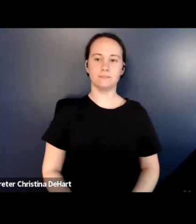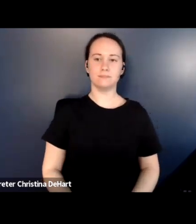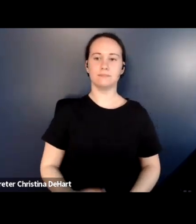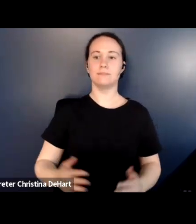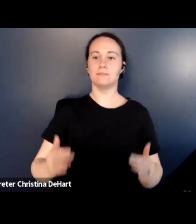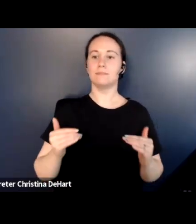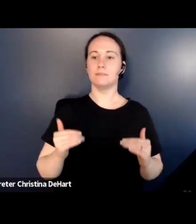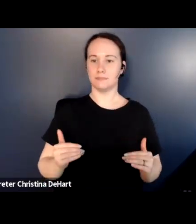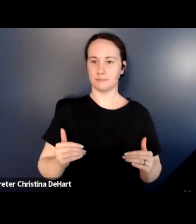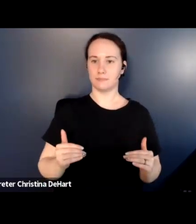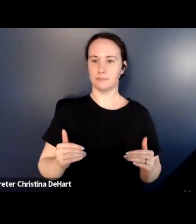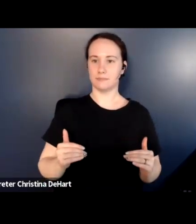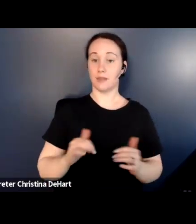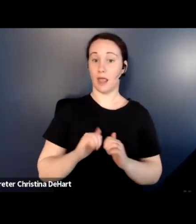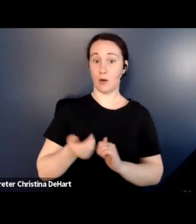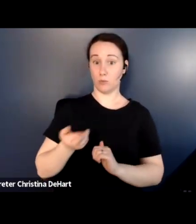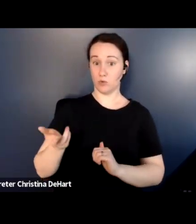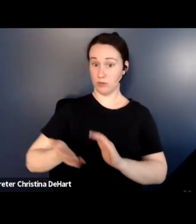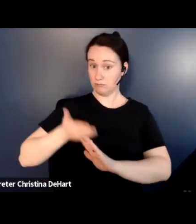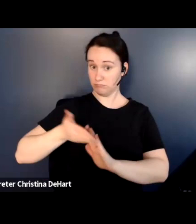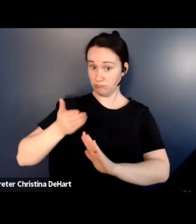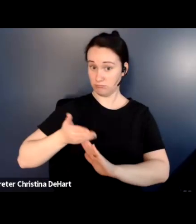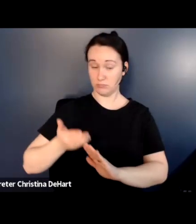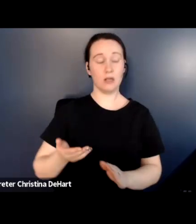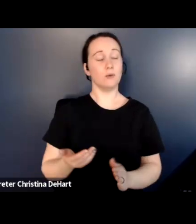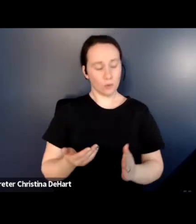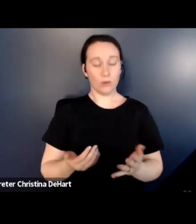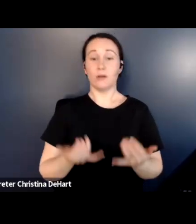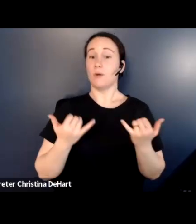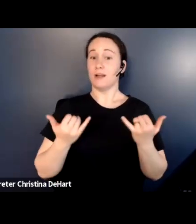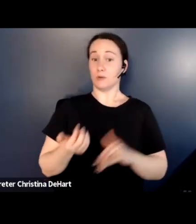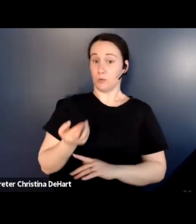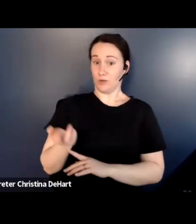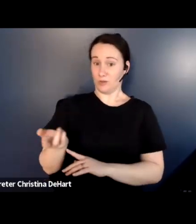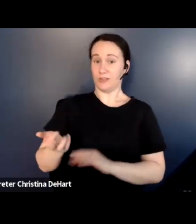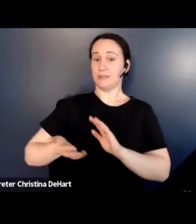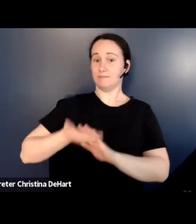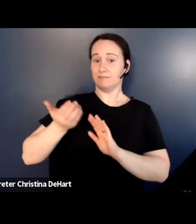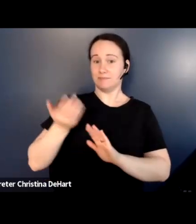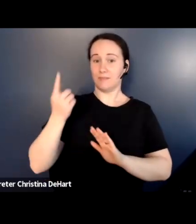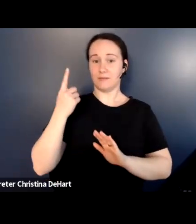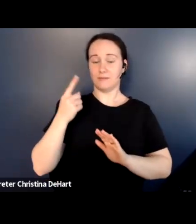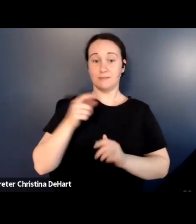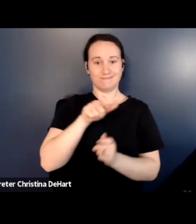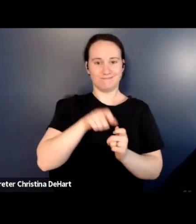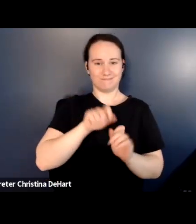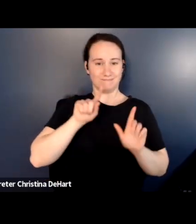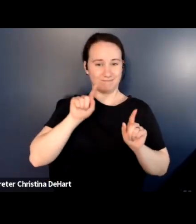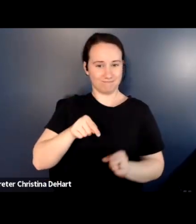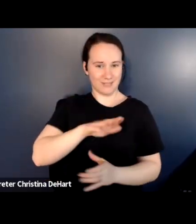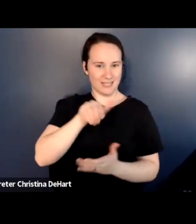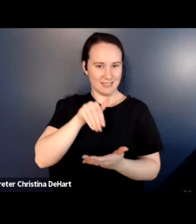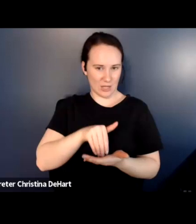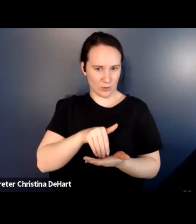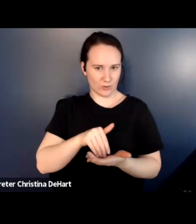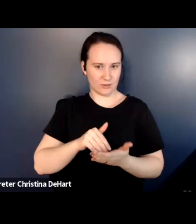How will resources be maintained? Currently, the resources are maintained at the center level. It's not necessarily